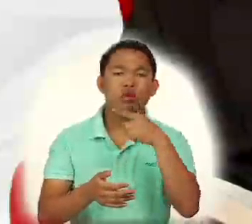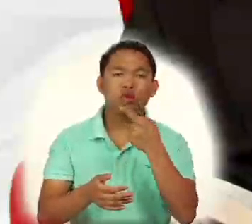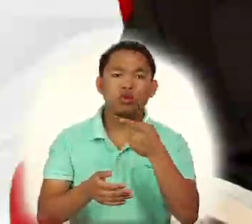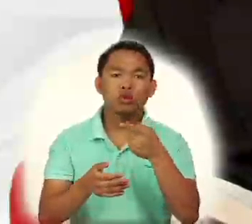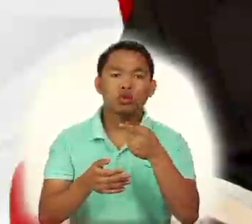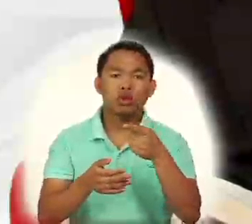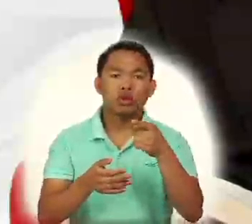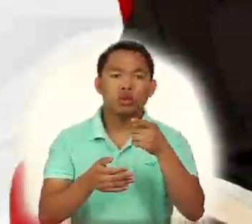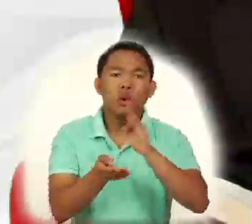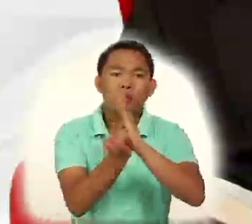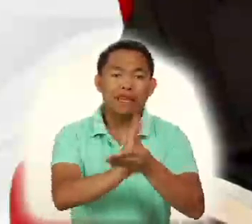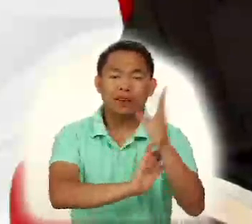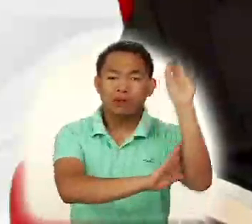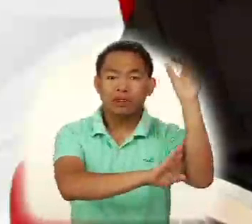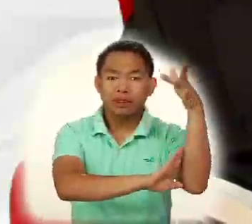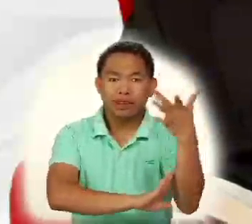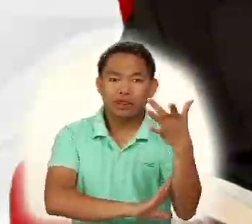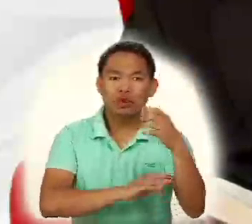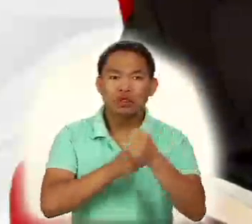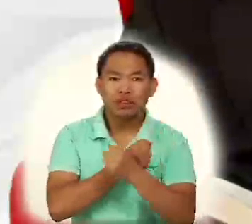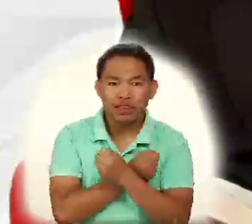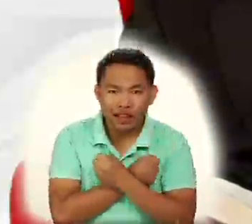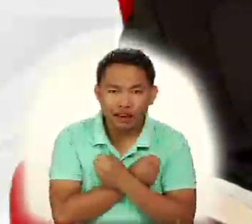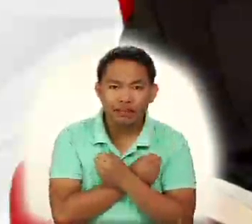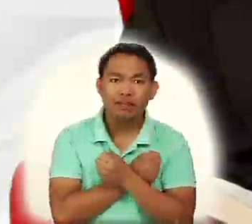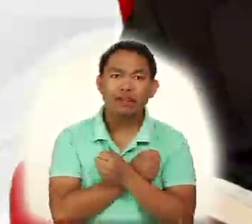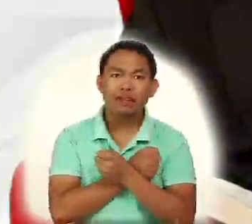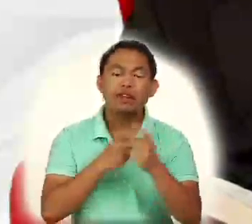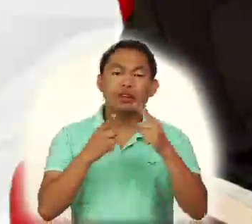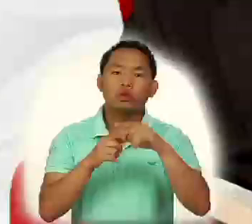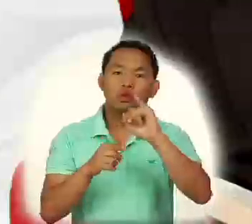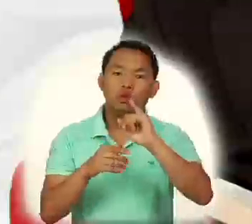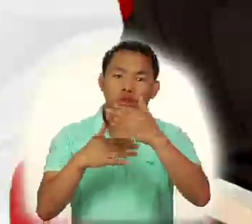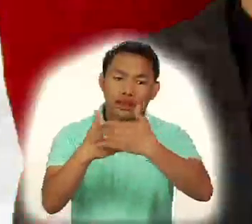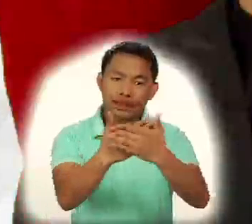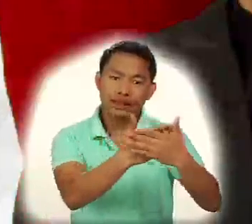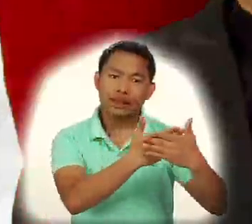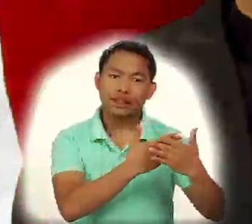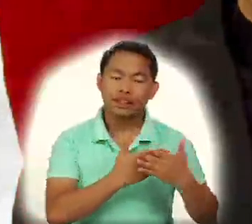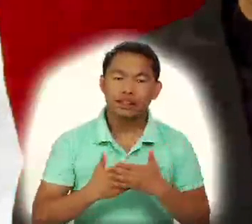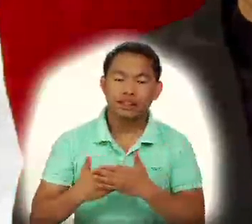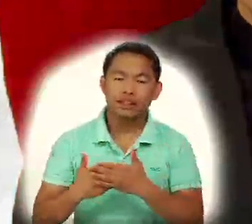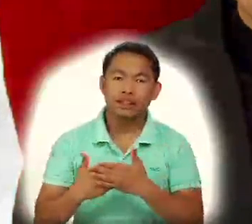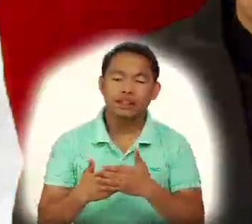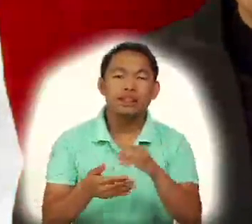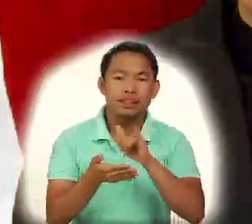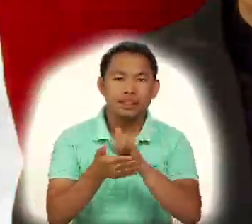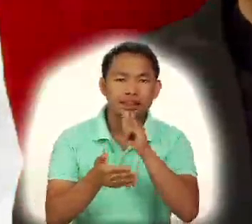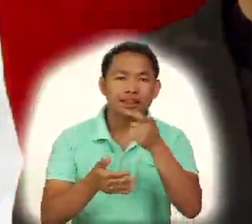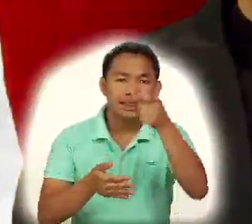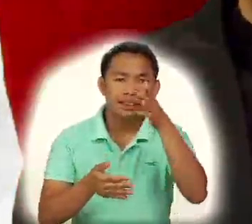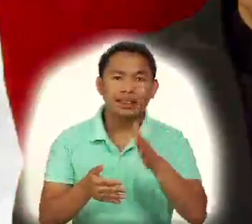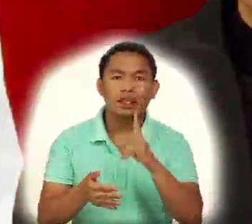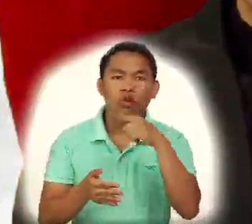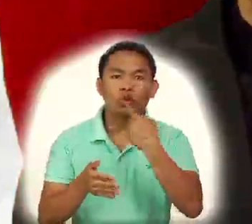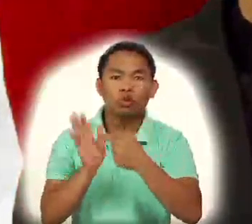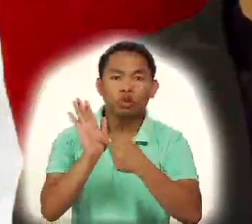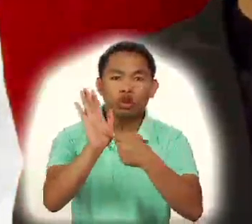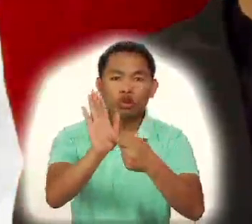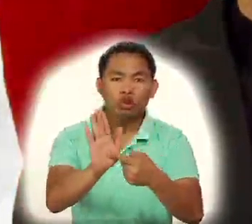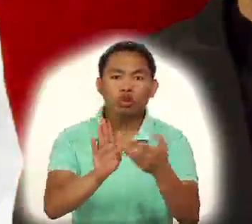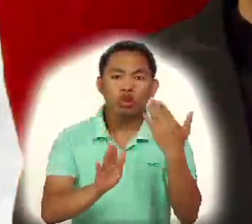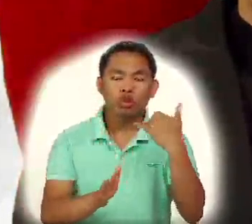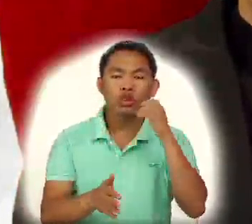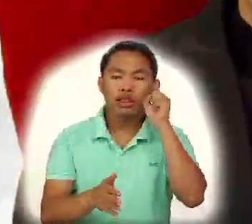been gracious, loving to Israel. This is the God who showed